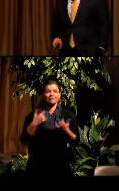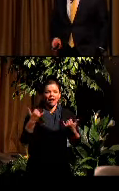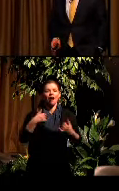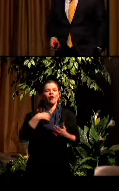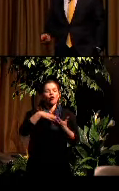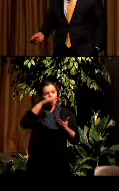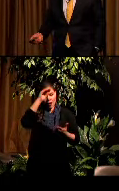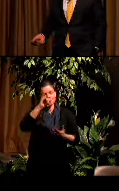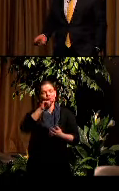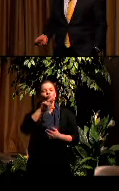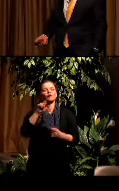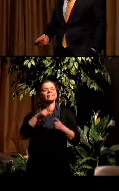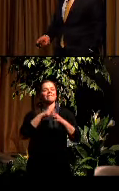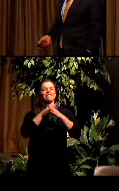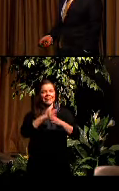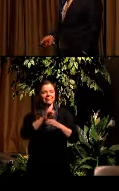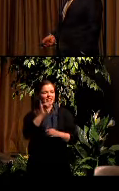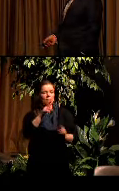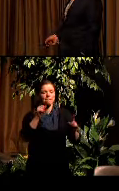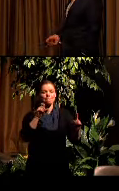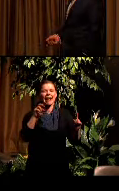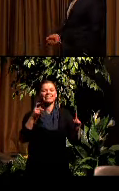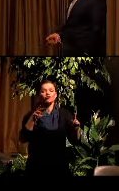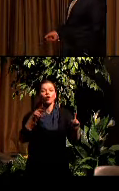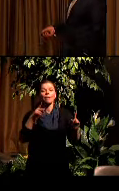in place. It's our choice.